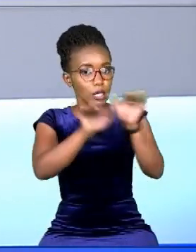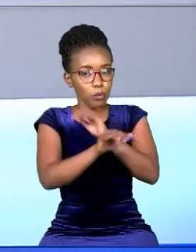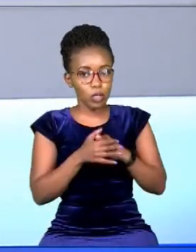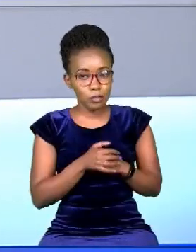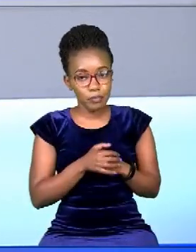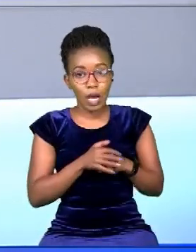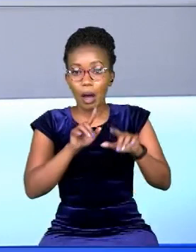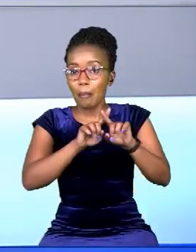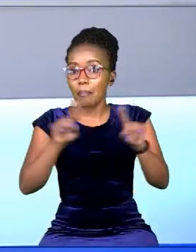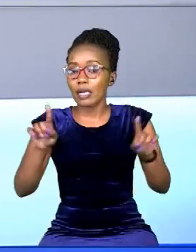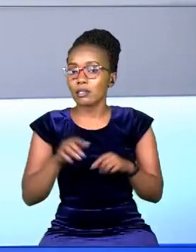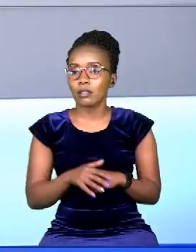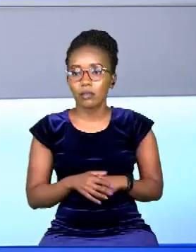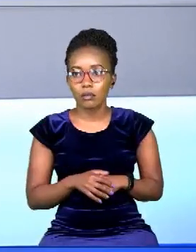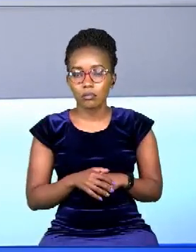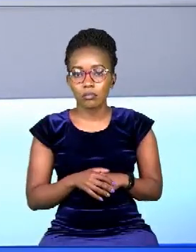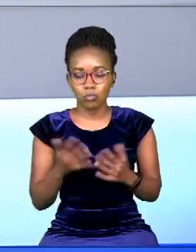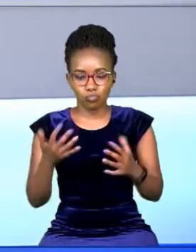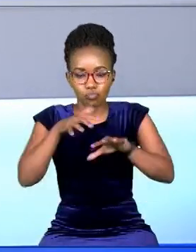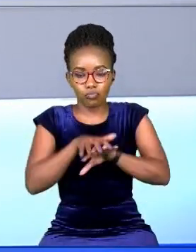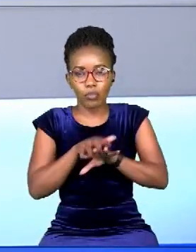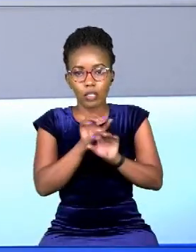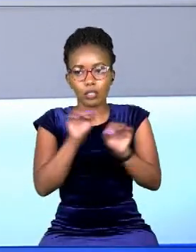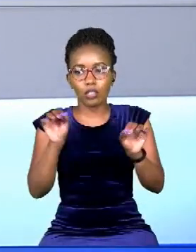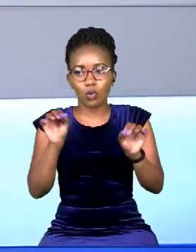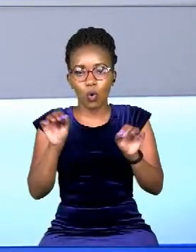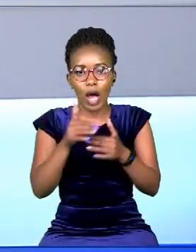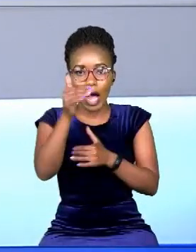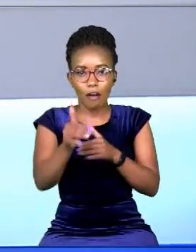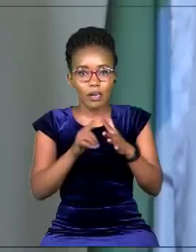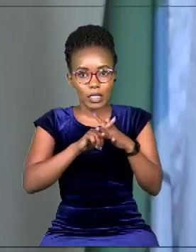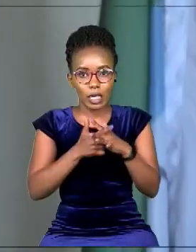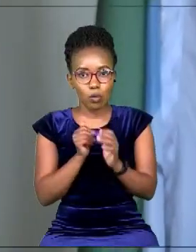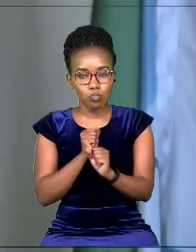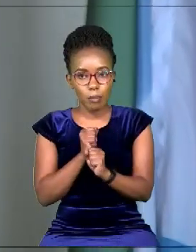leadership, but it turns out not being compatible after the assumption of office.